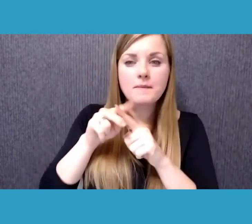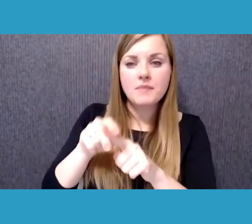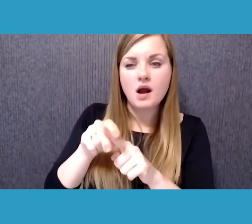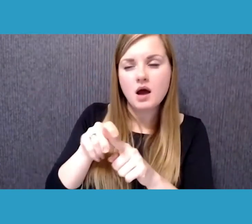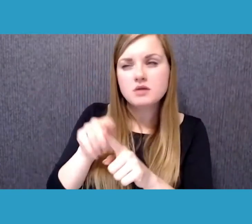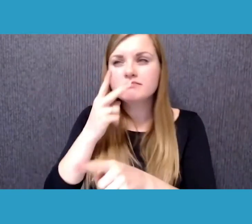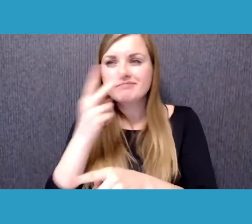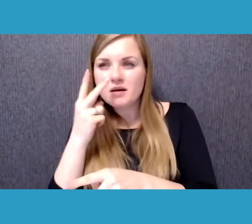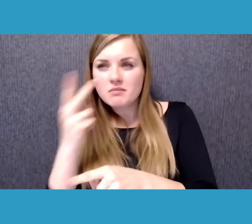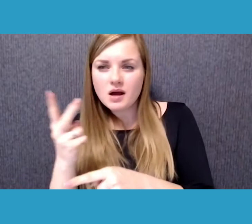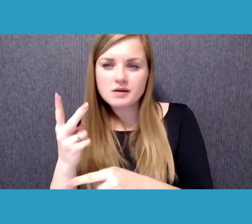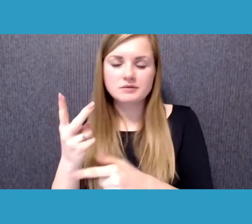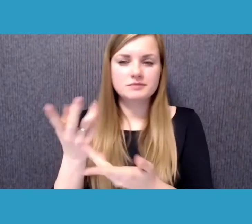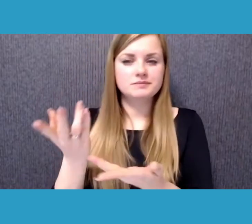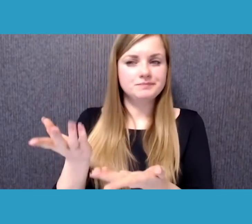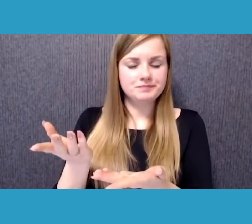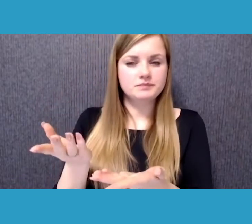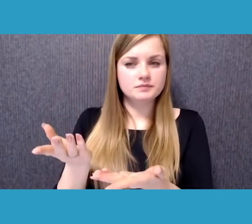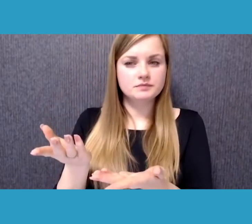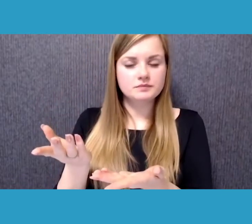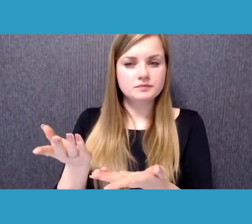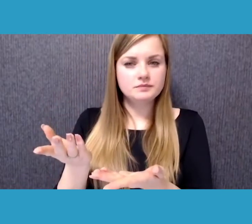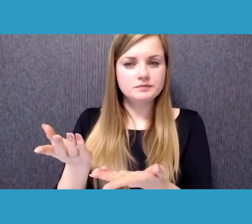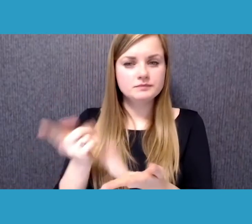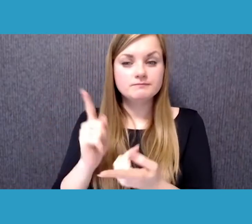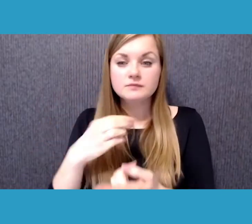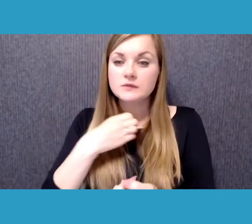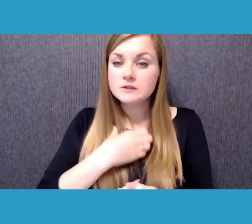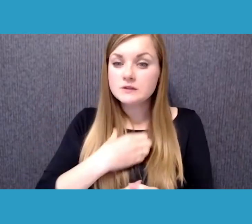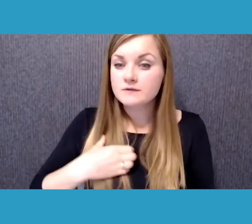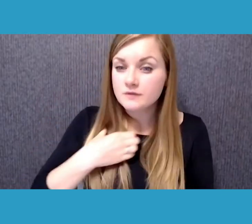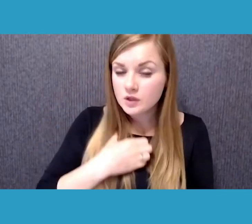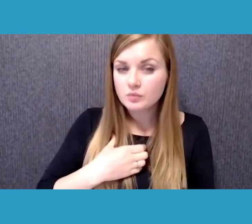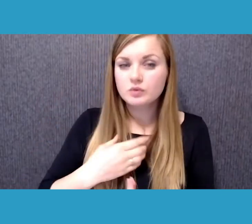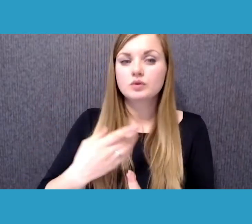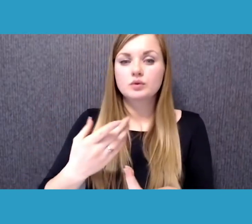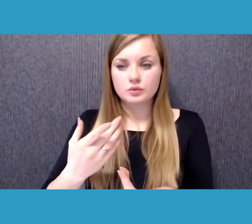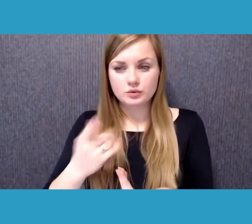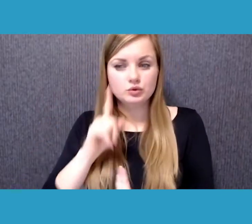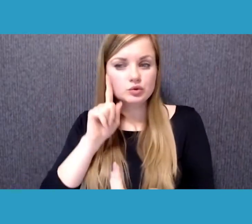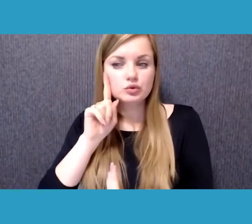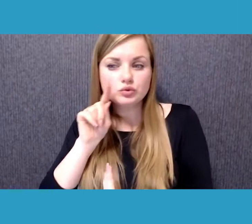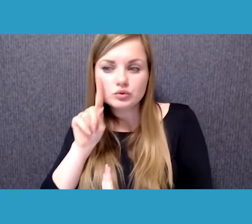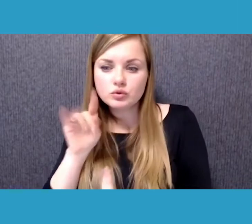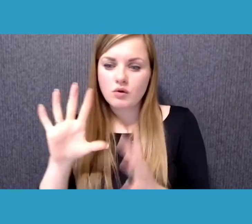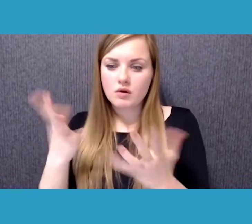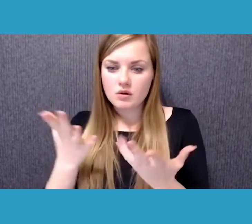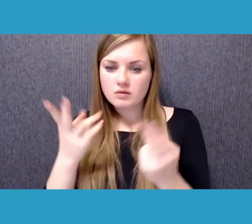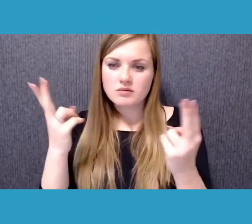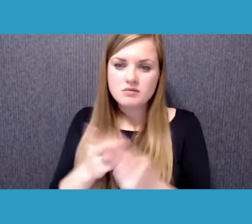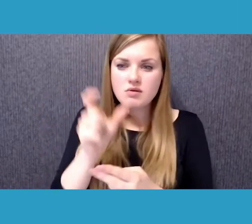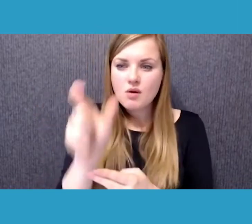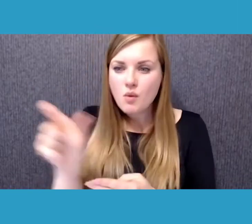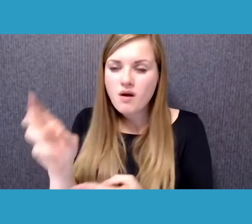needs is a second step, which should then lead to actual provision of the necessary support. Our dear colleagues, Pijus Beizaras and